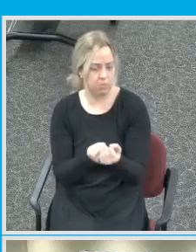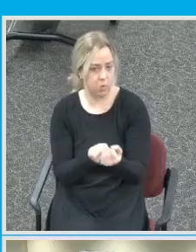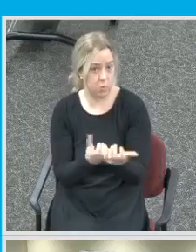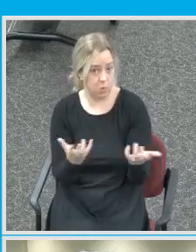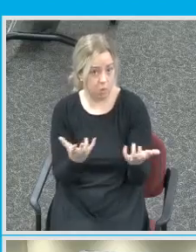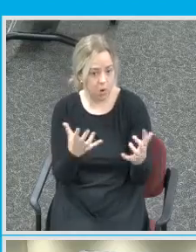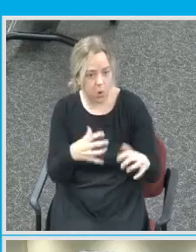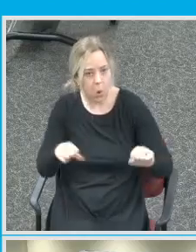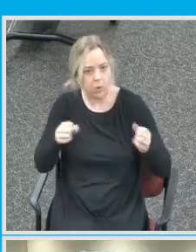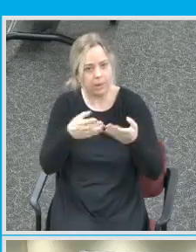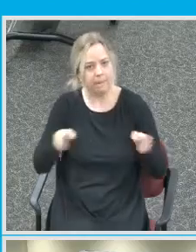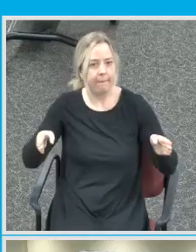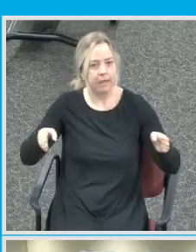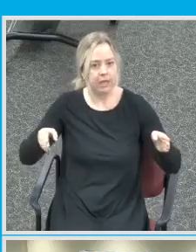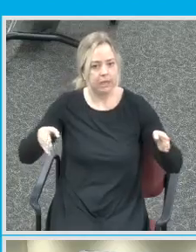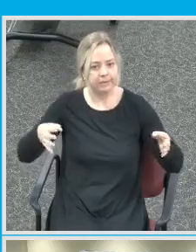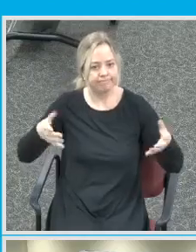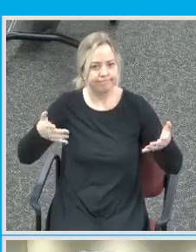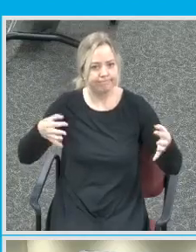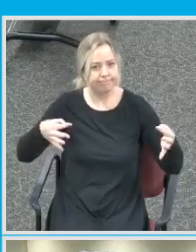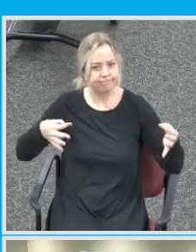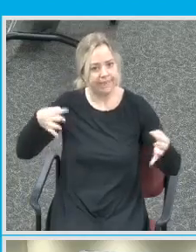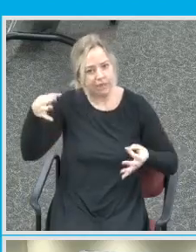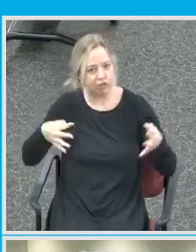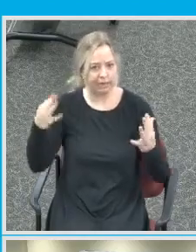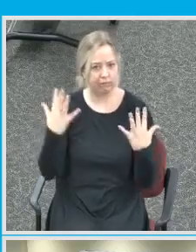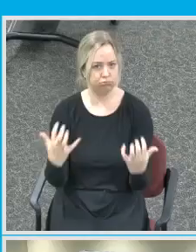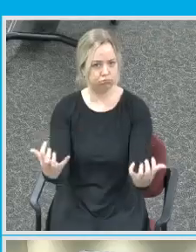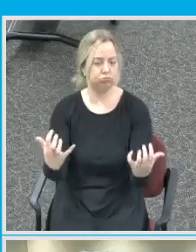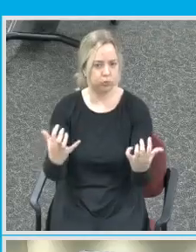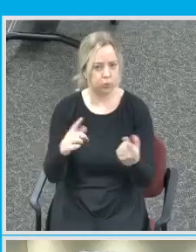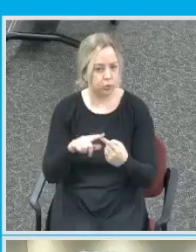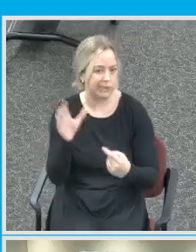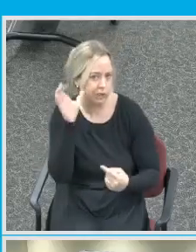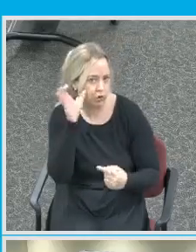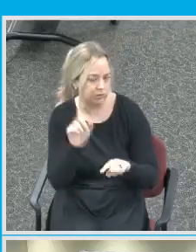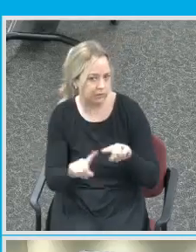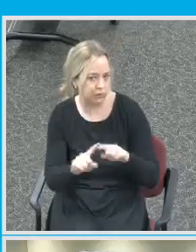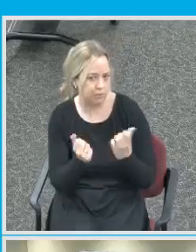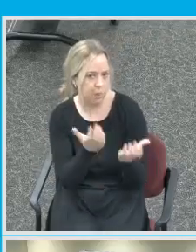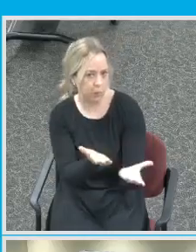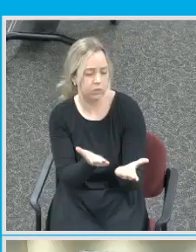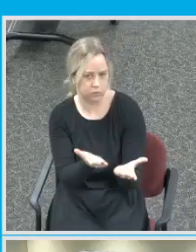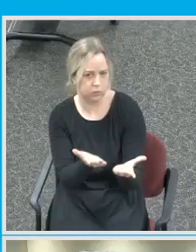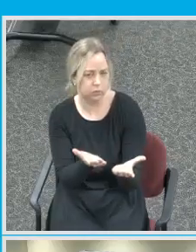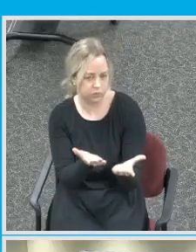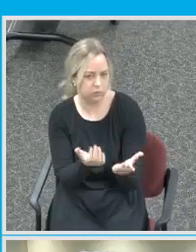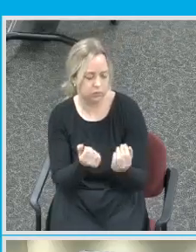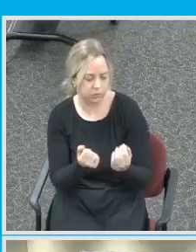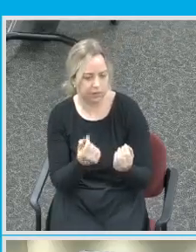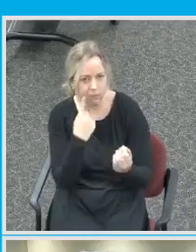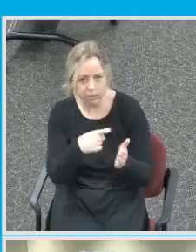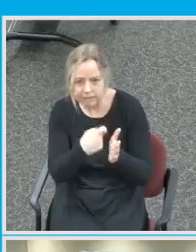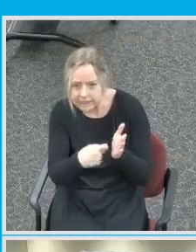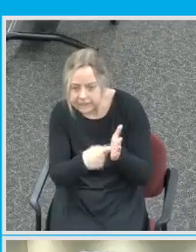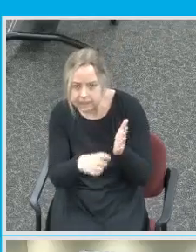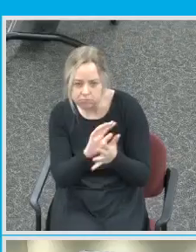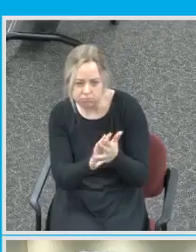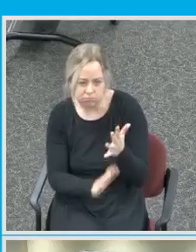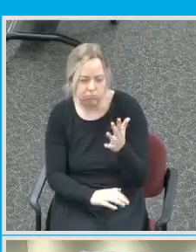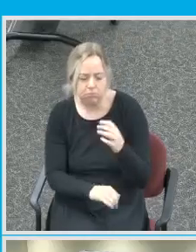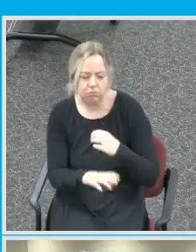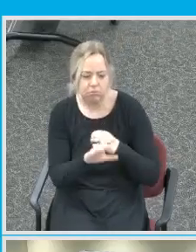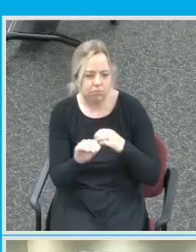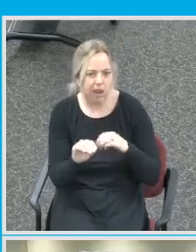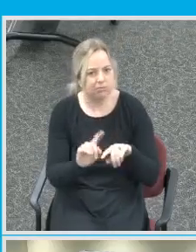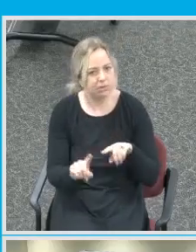public hearing to hear the proposal of what goes into those fees and what the proposed